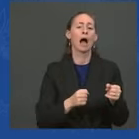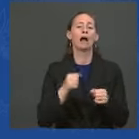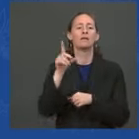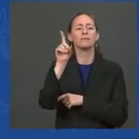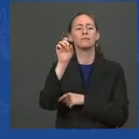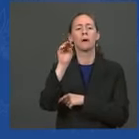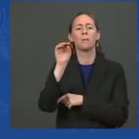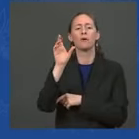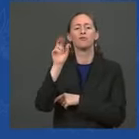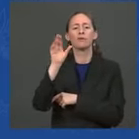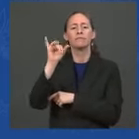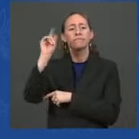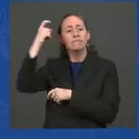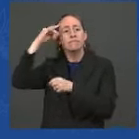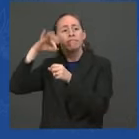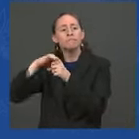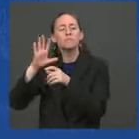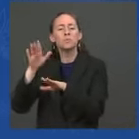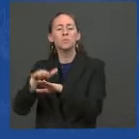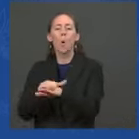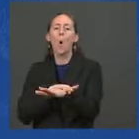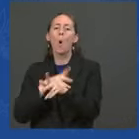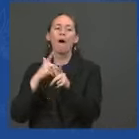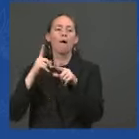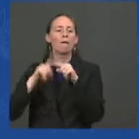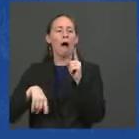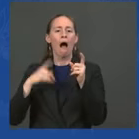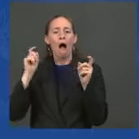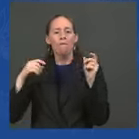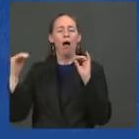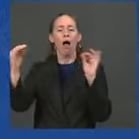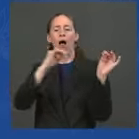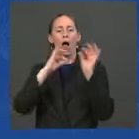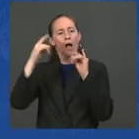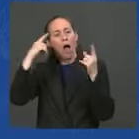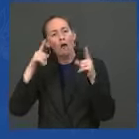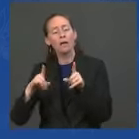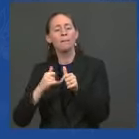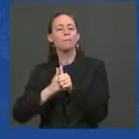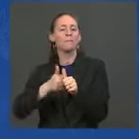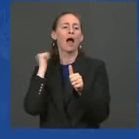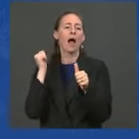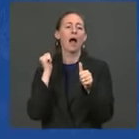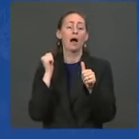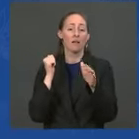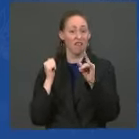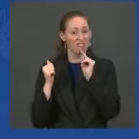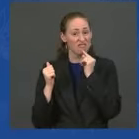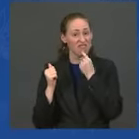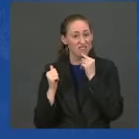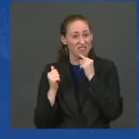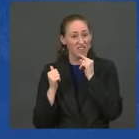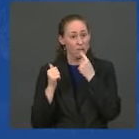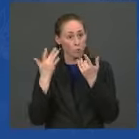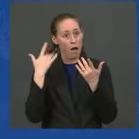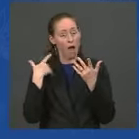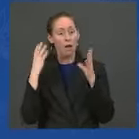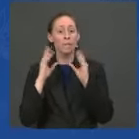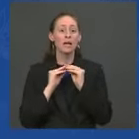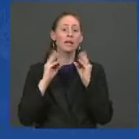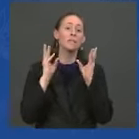consensus quickly enough to get things done. Not a joke. I've had hours and hours and hours of meetings and